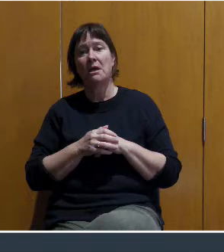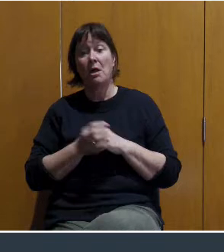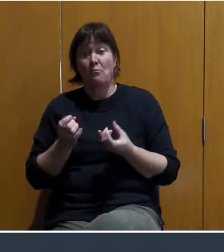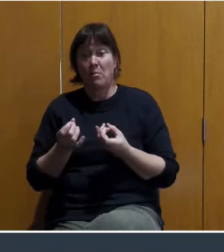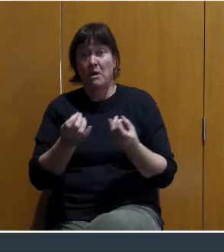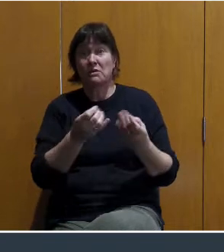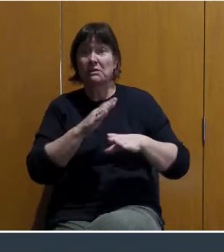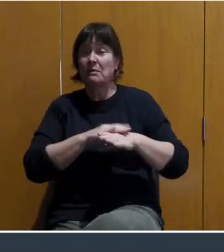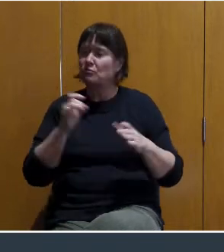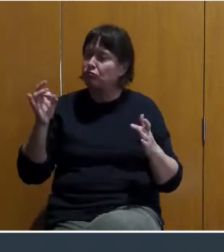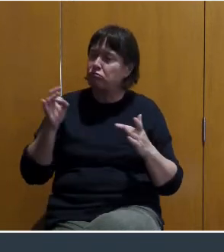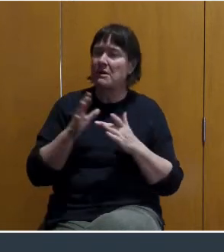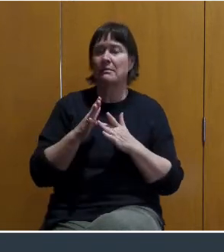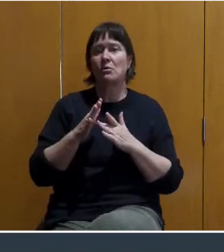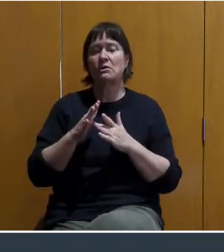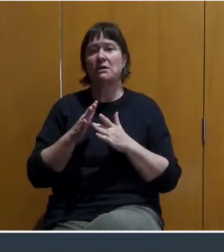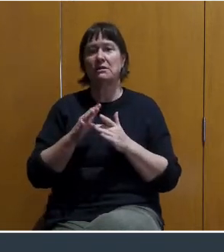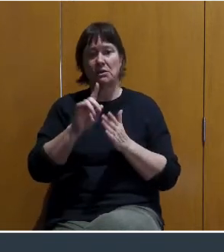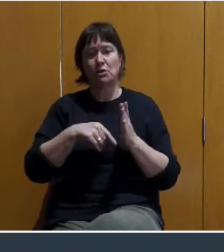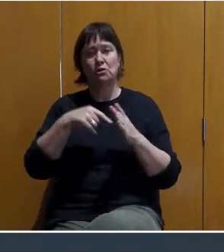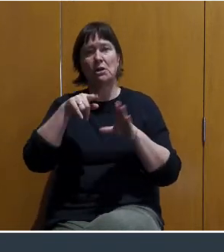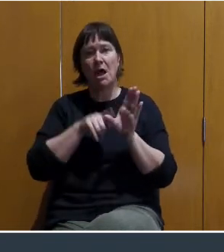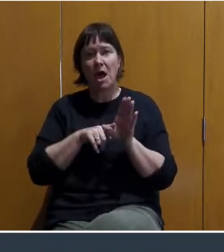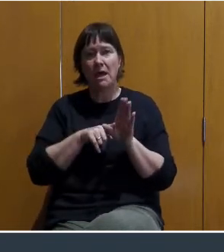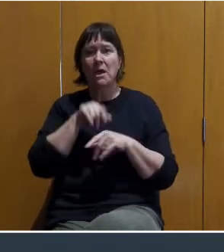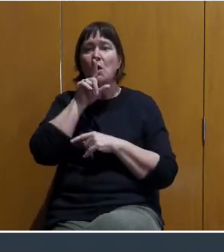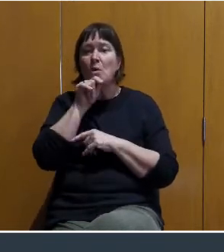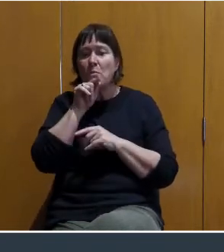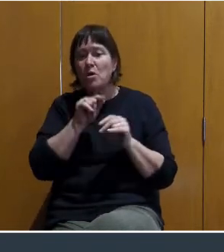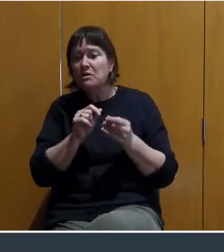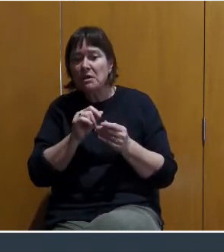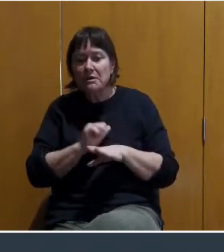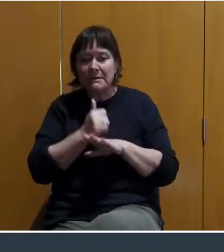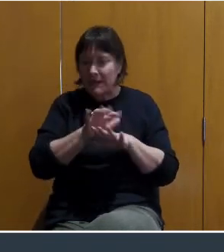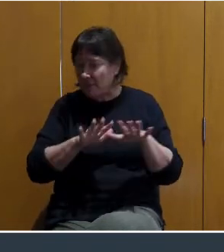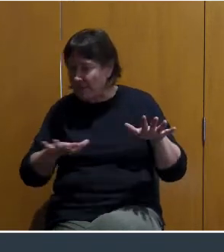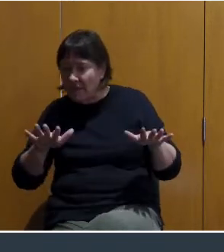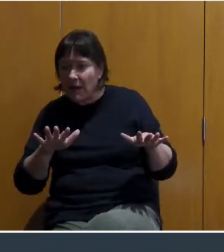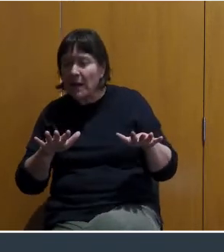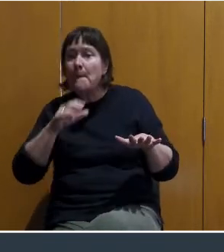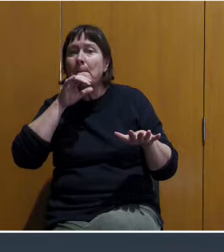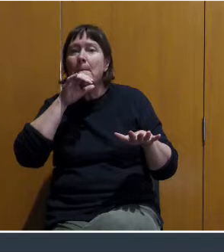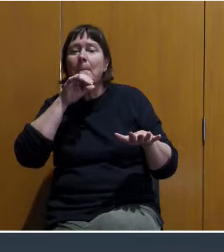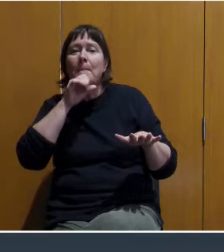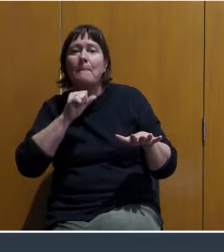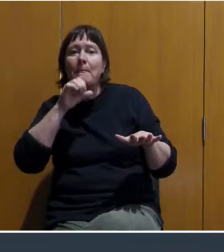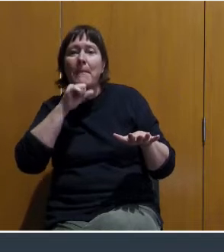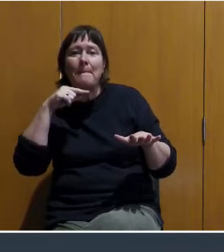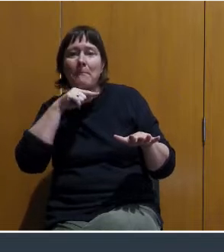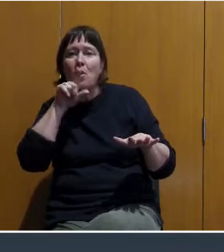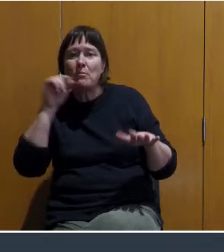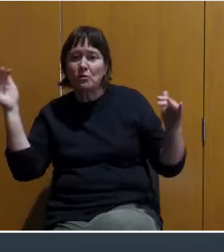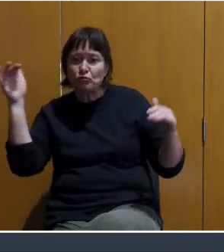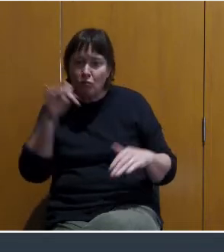During July, they sort out their territories, the young males come in, they choose a mate, they choose a nesting